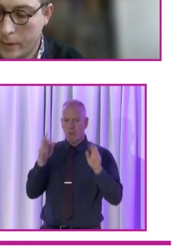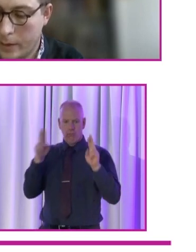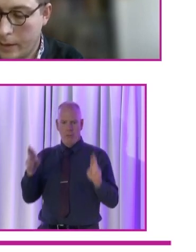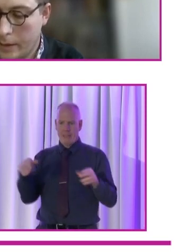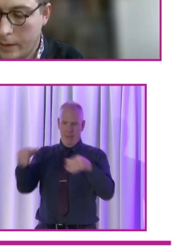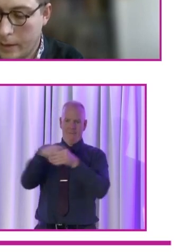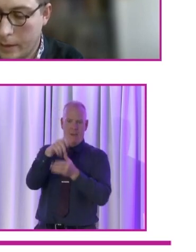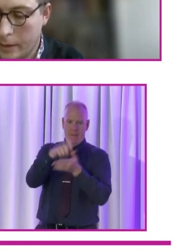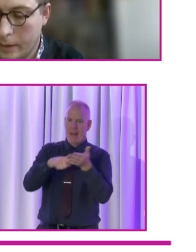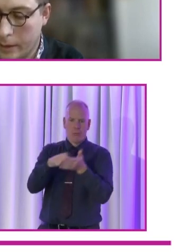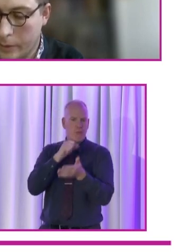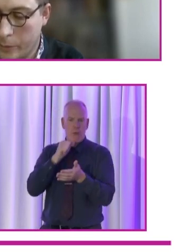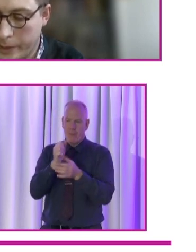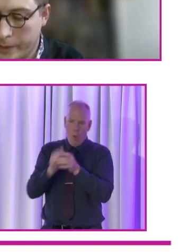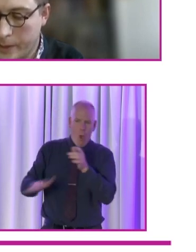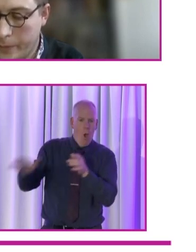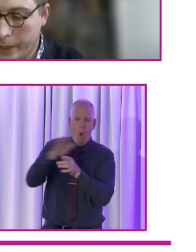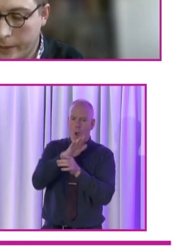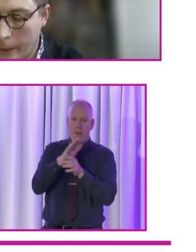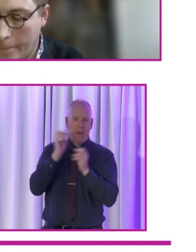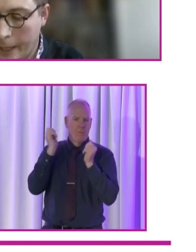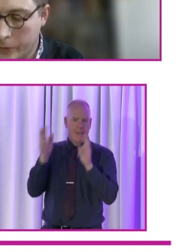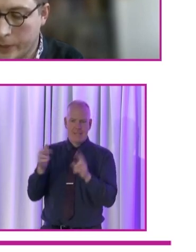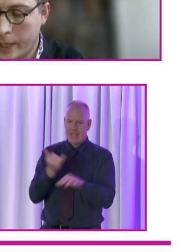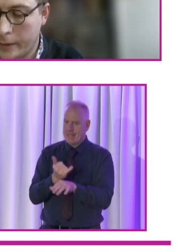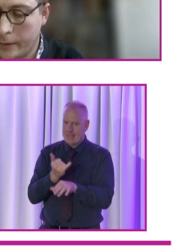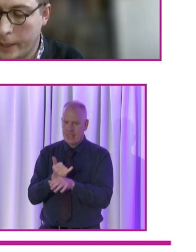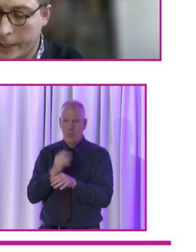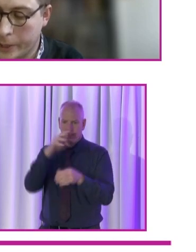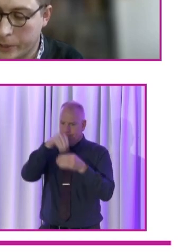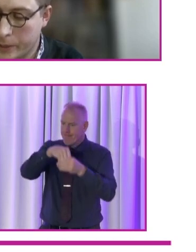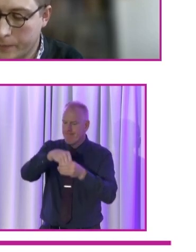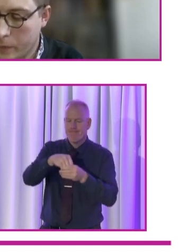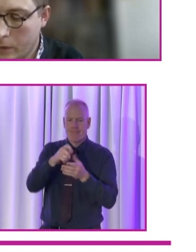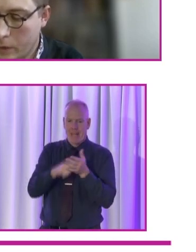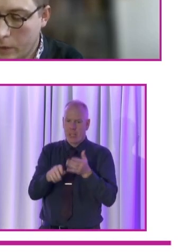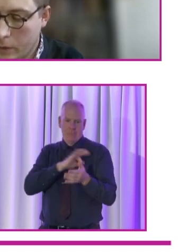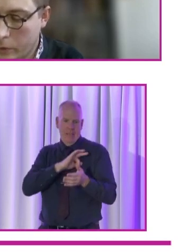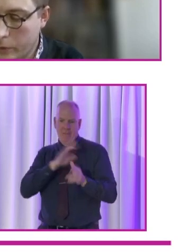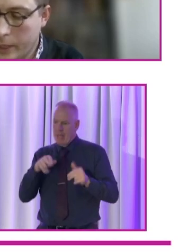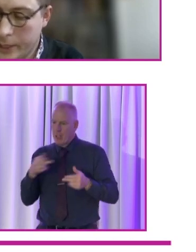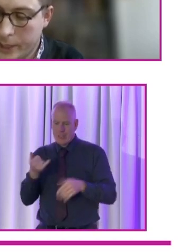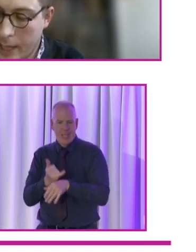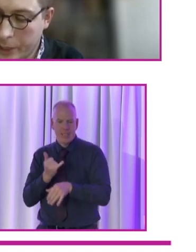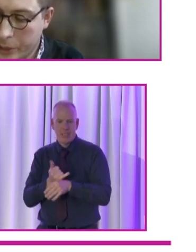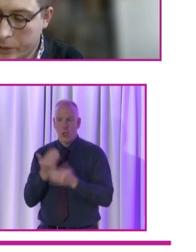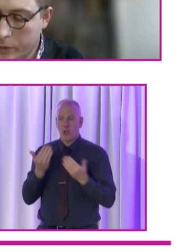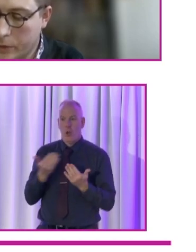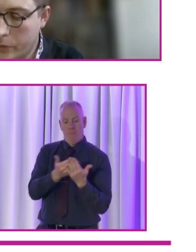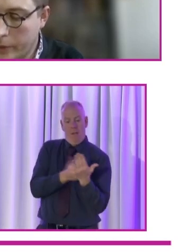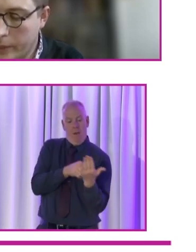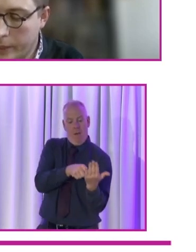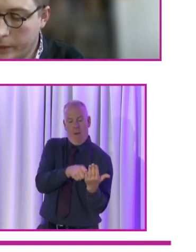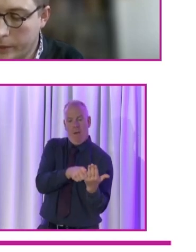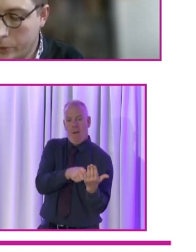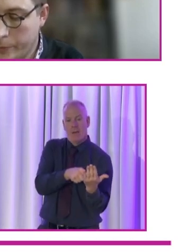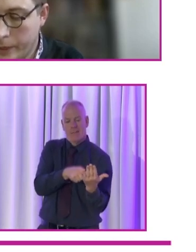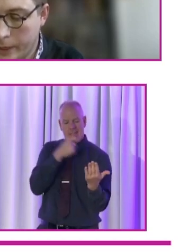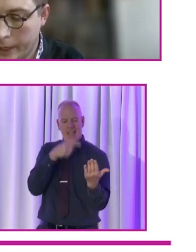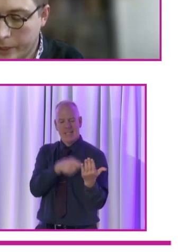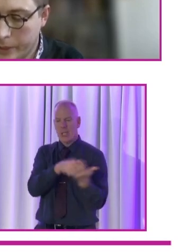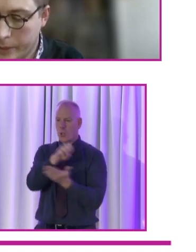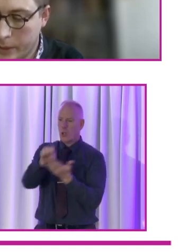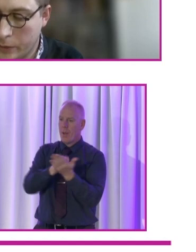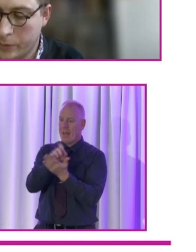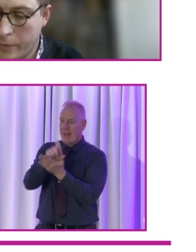stand, to participate and to stand in the elections. Current legislation regulating the